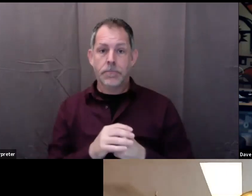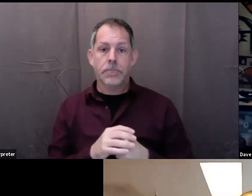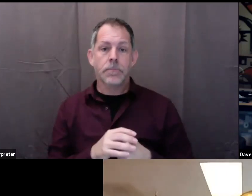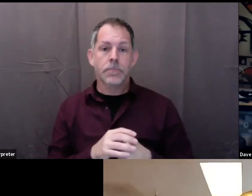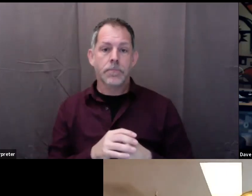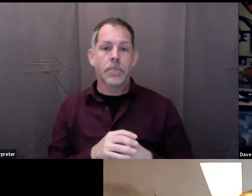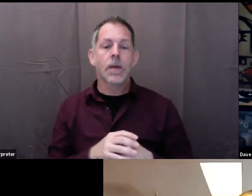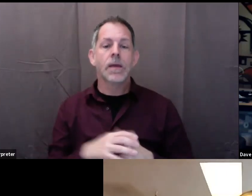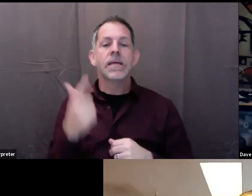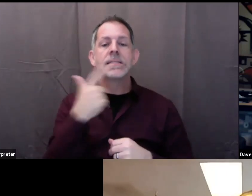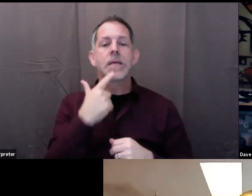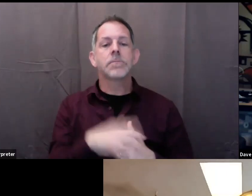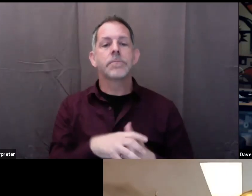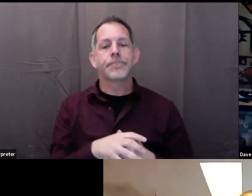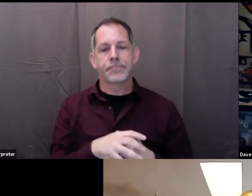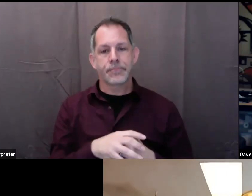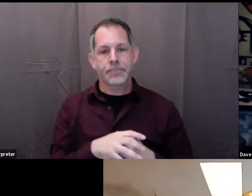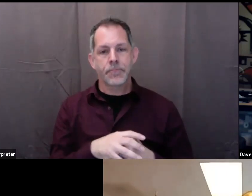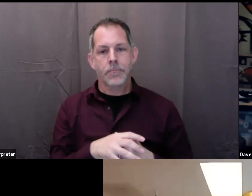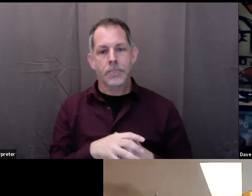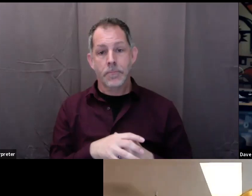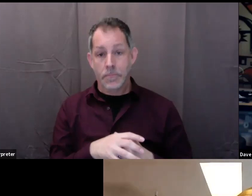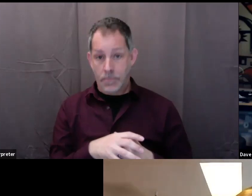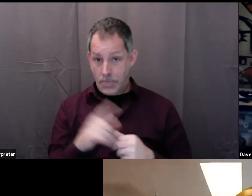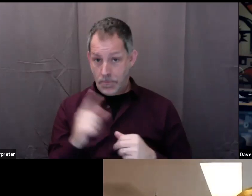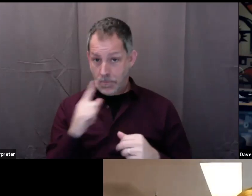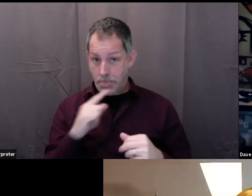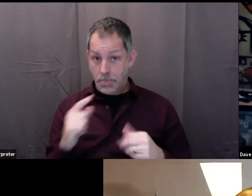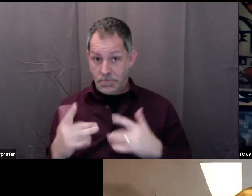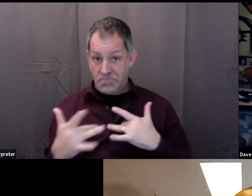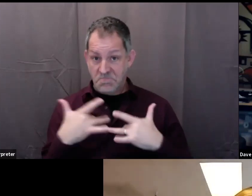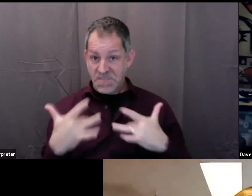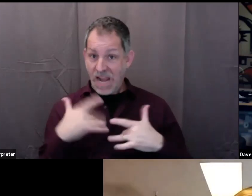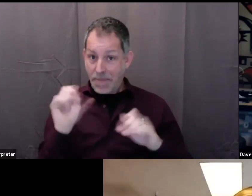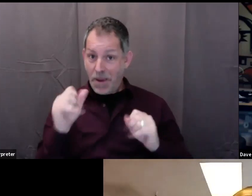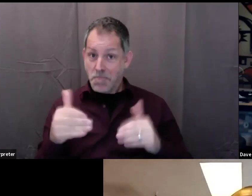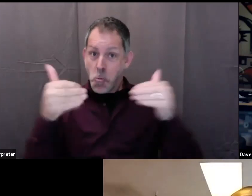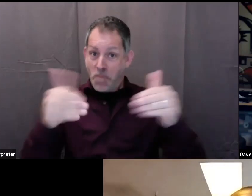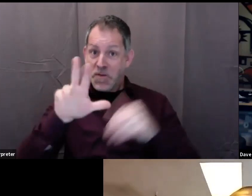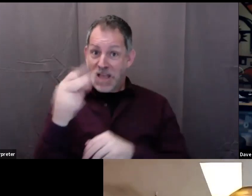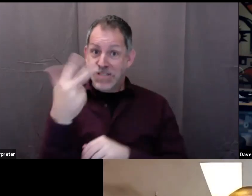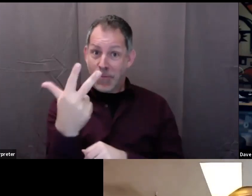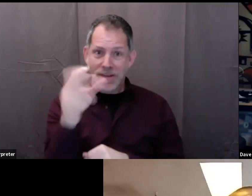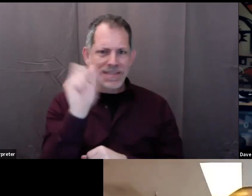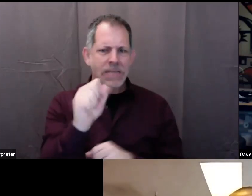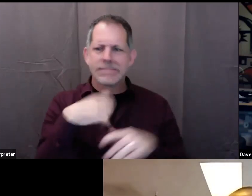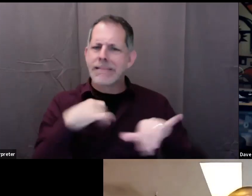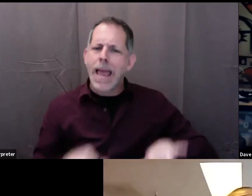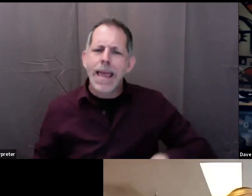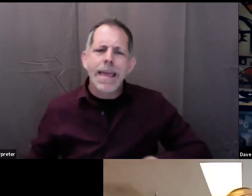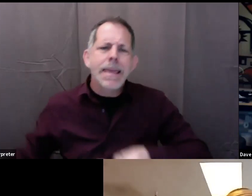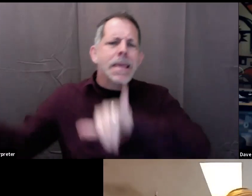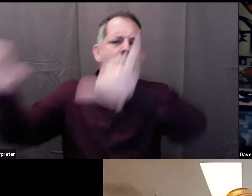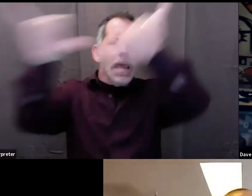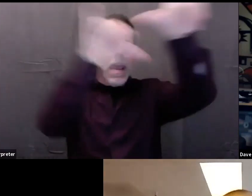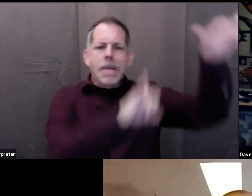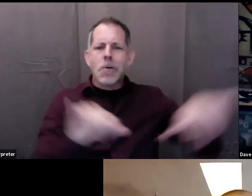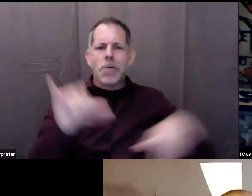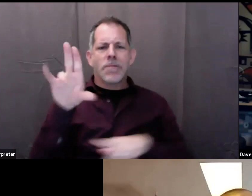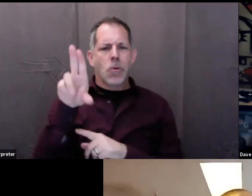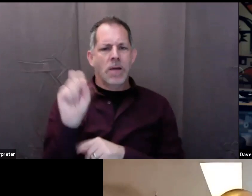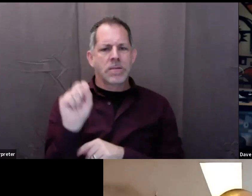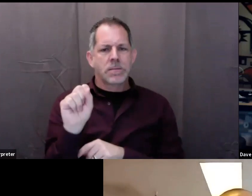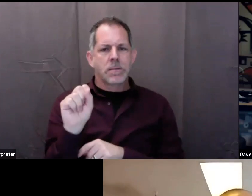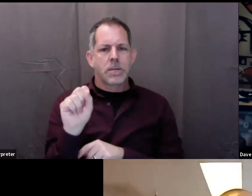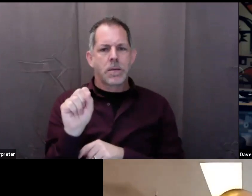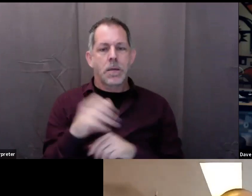to move forward. But I can't give you a number of days. I can tell you the